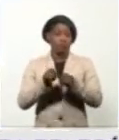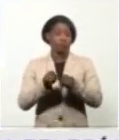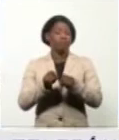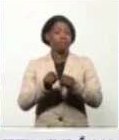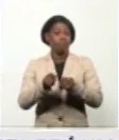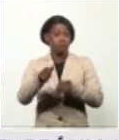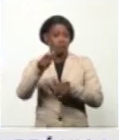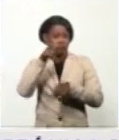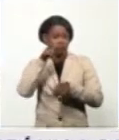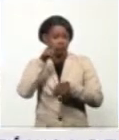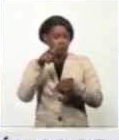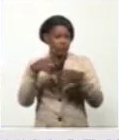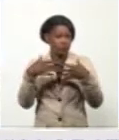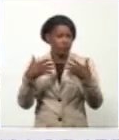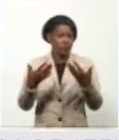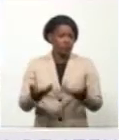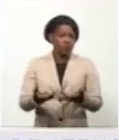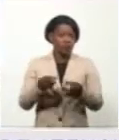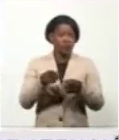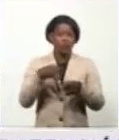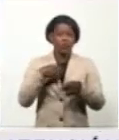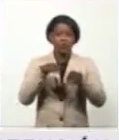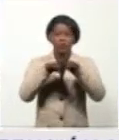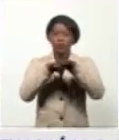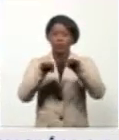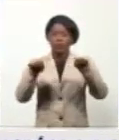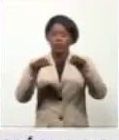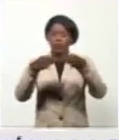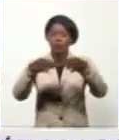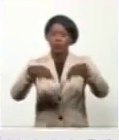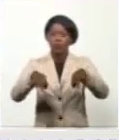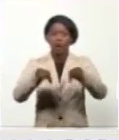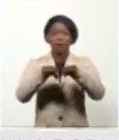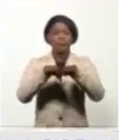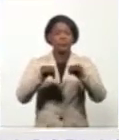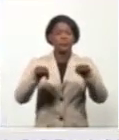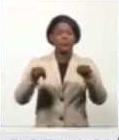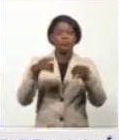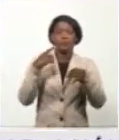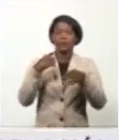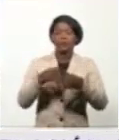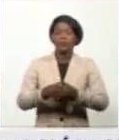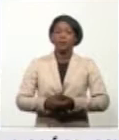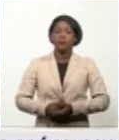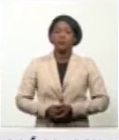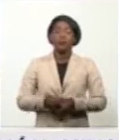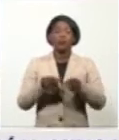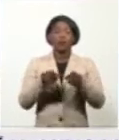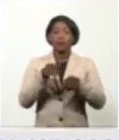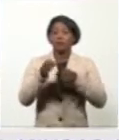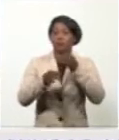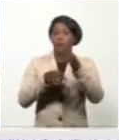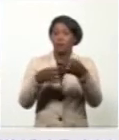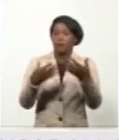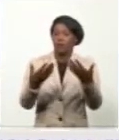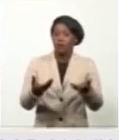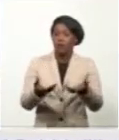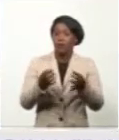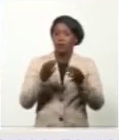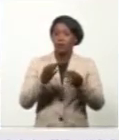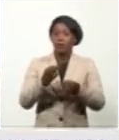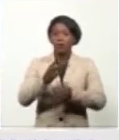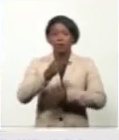97.6, a favorable indicator, have a stable clinical evolution, which speaks